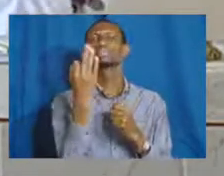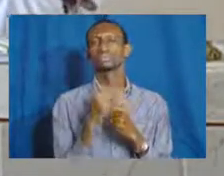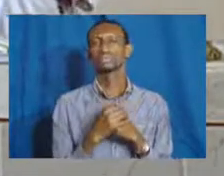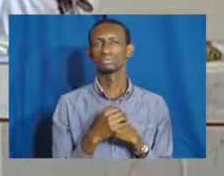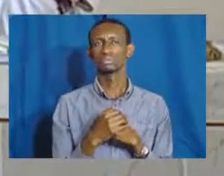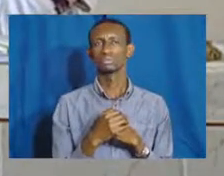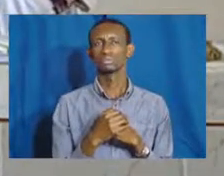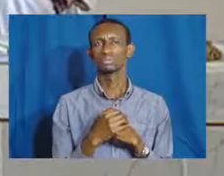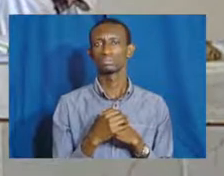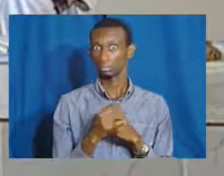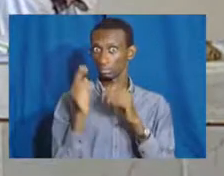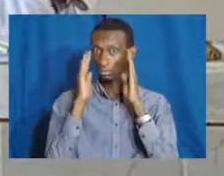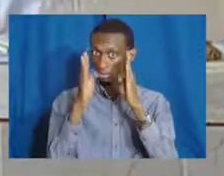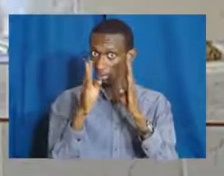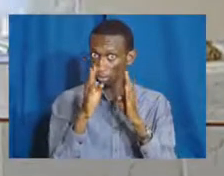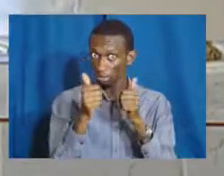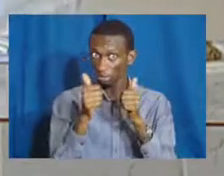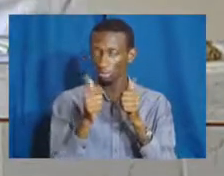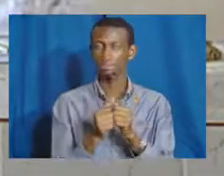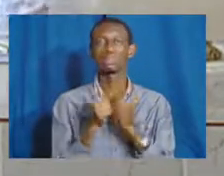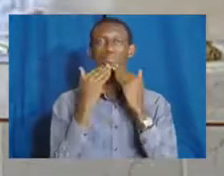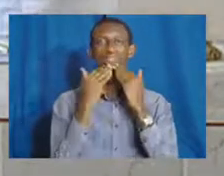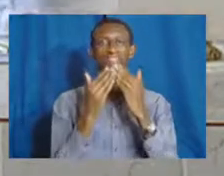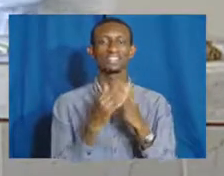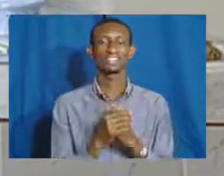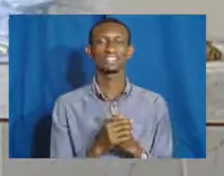13. Are we together? Thank you.